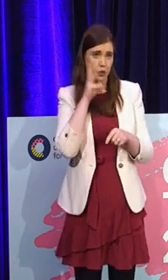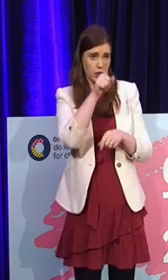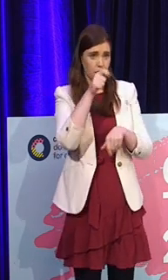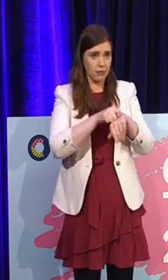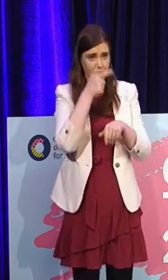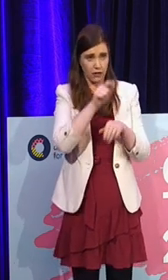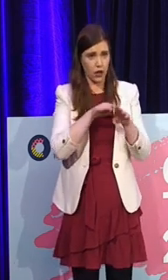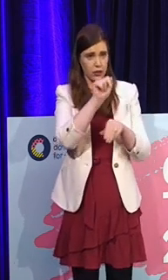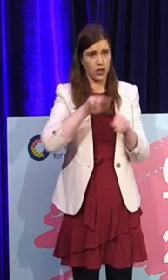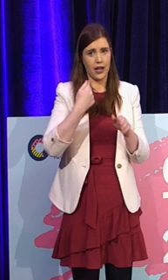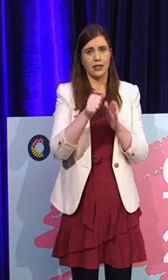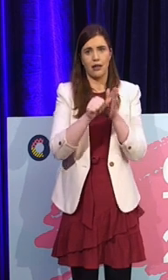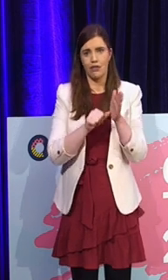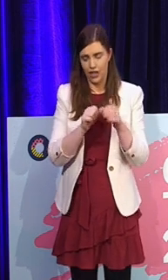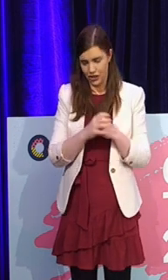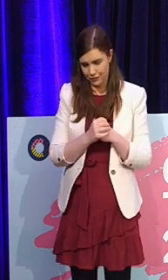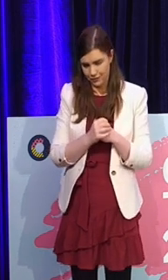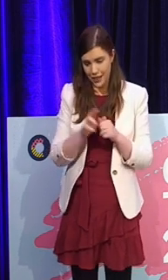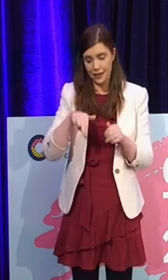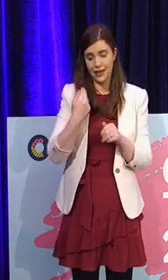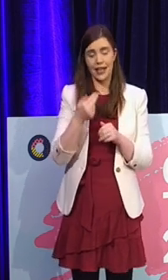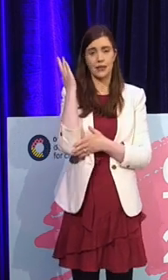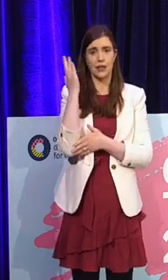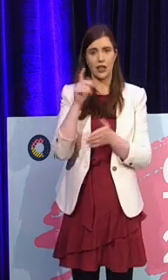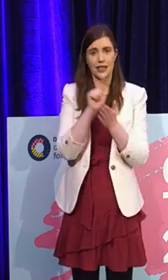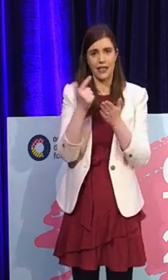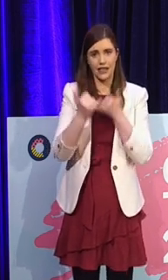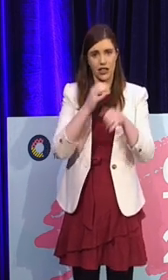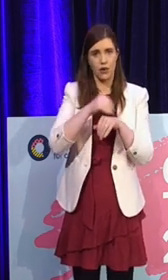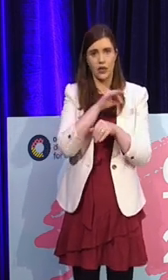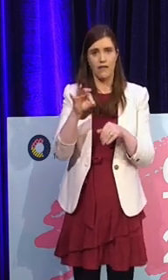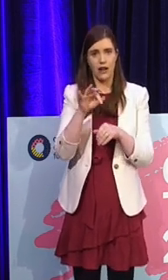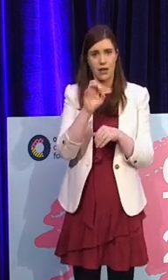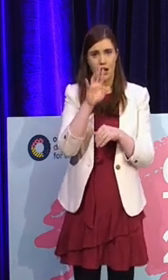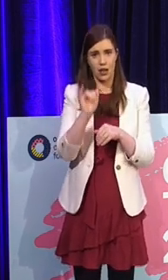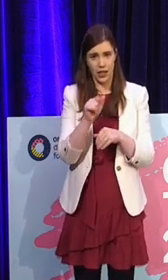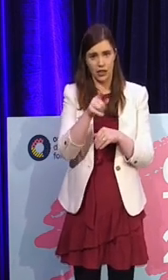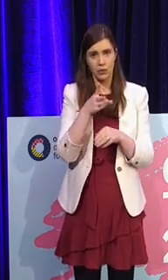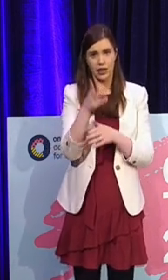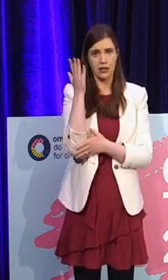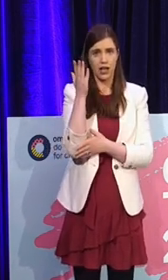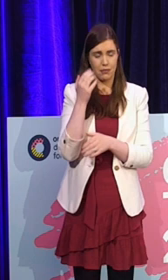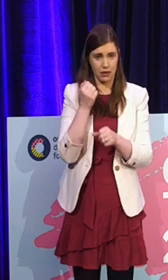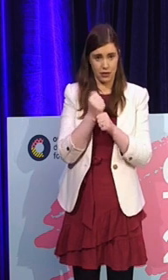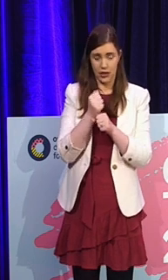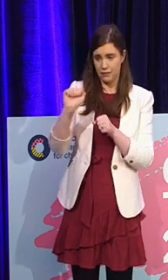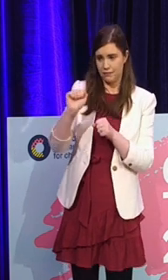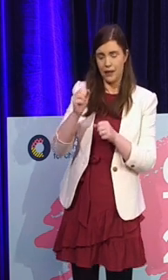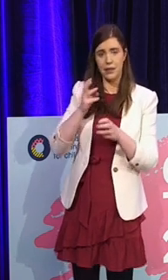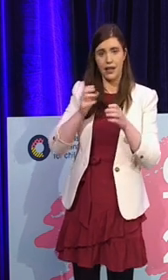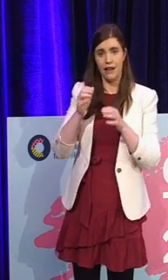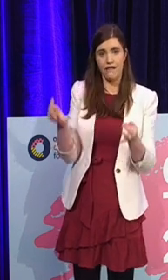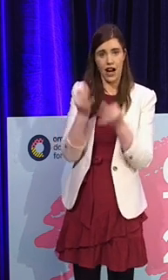with your next surgery. Our next speaker is a 17-year-old from Galway who's here to talk about being a farmer in a male-dominated